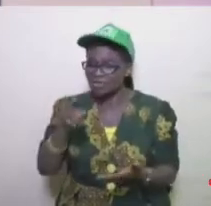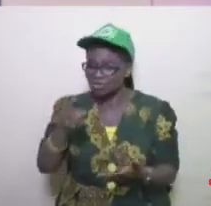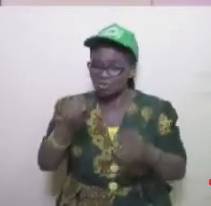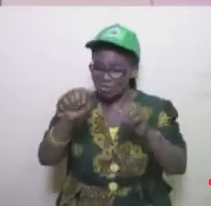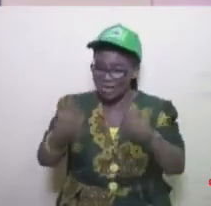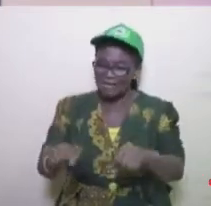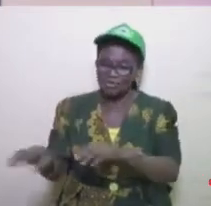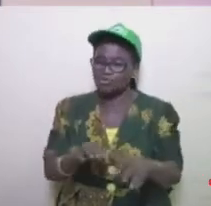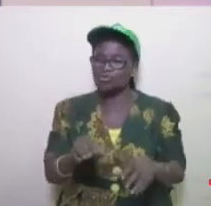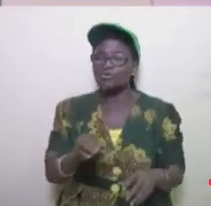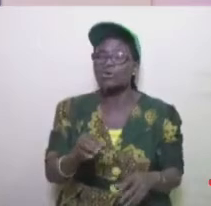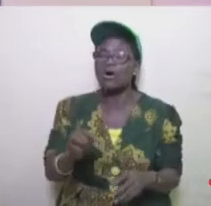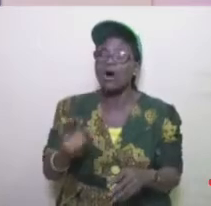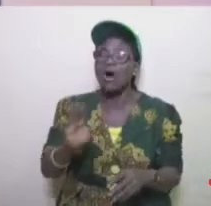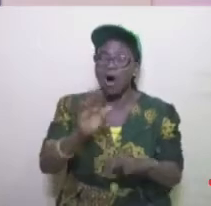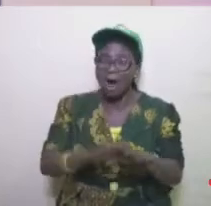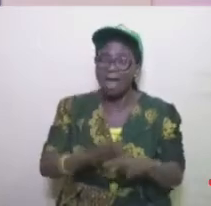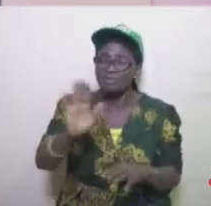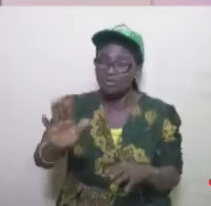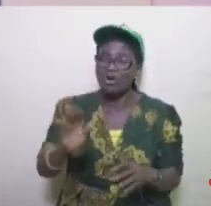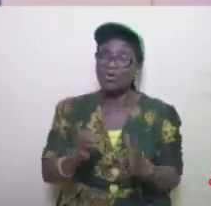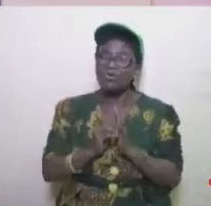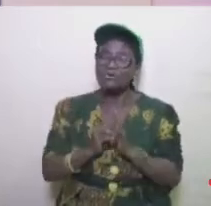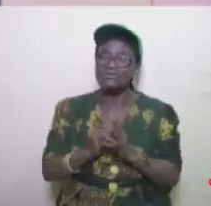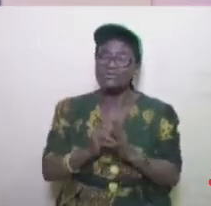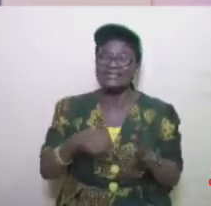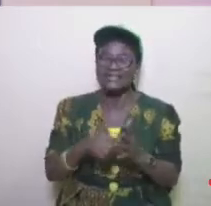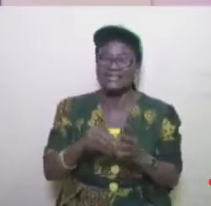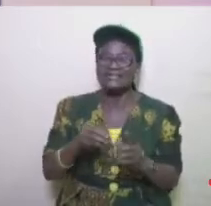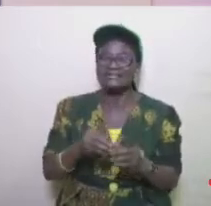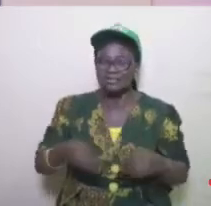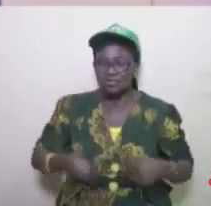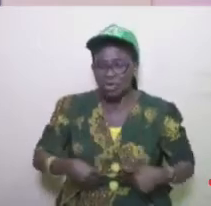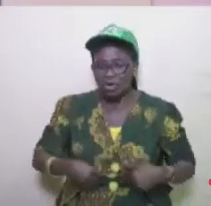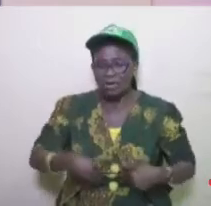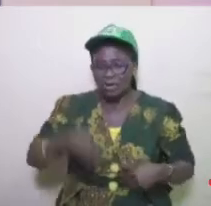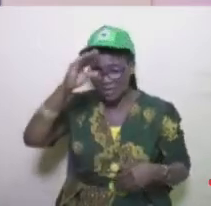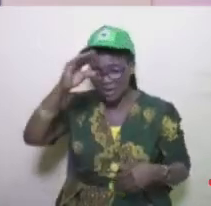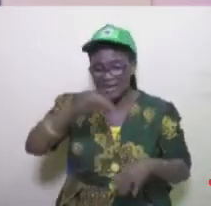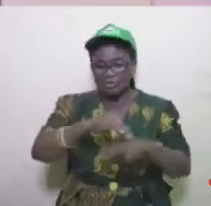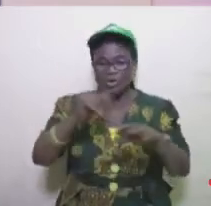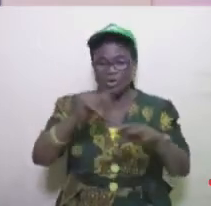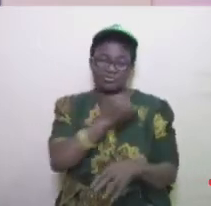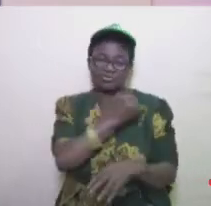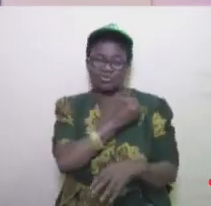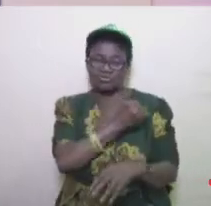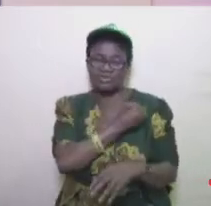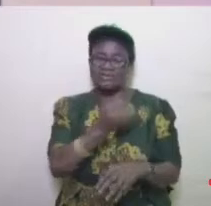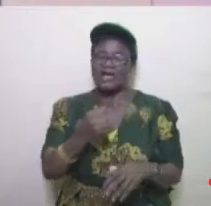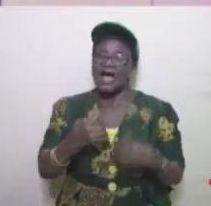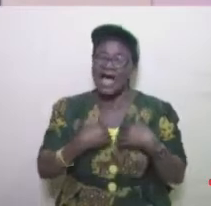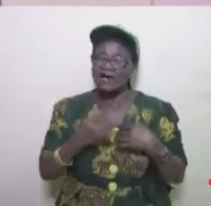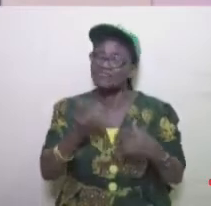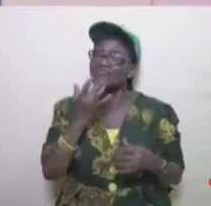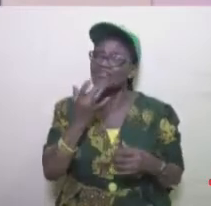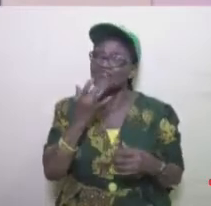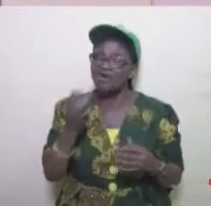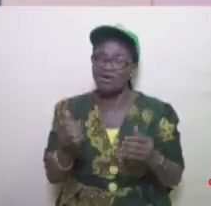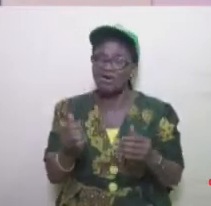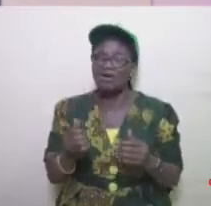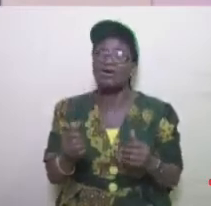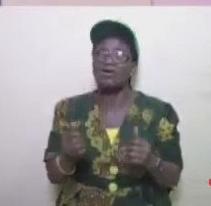This particular young man called Joseph had favor with